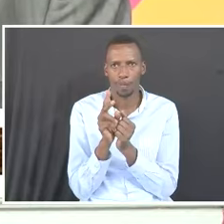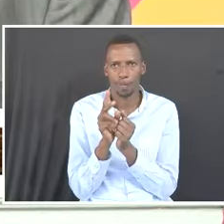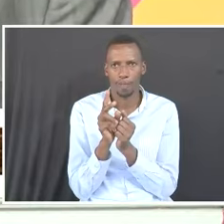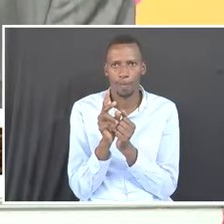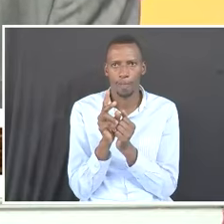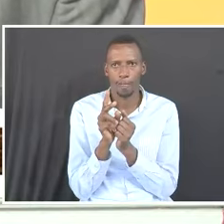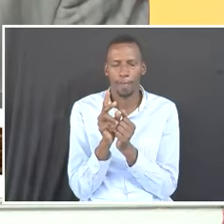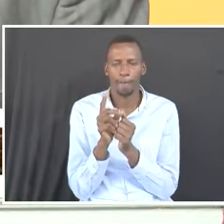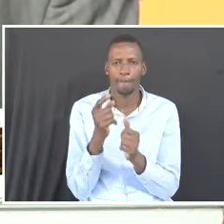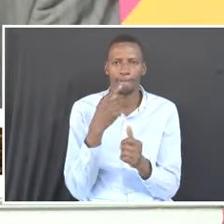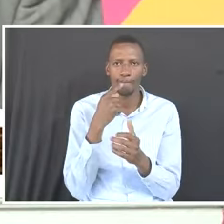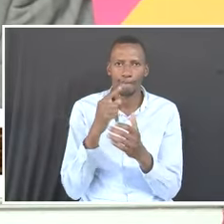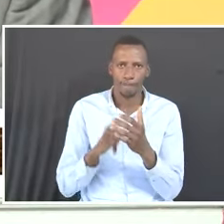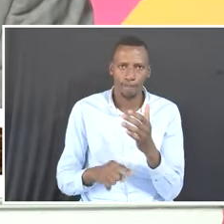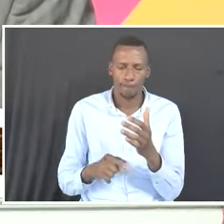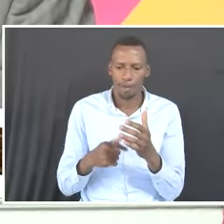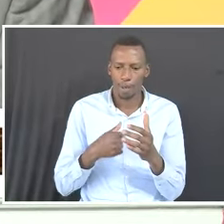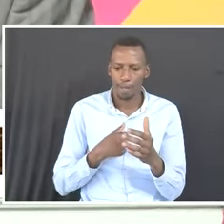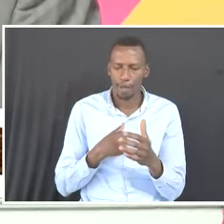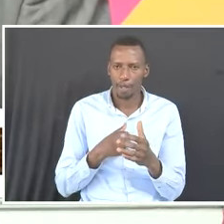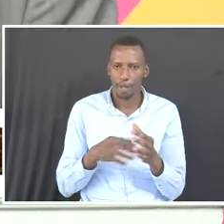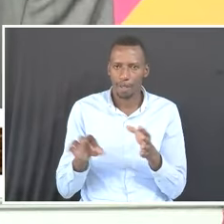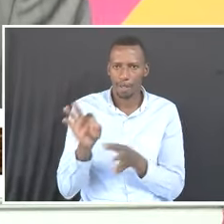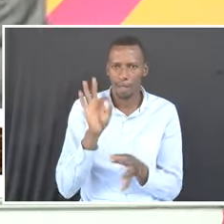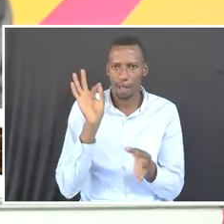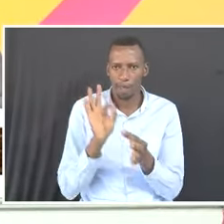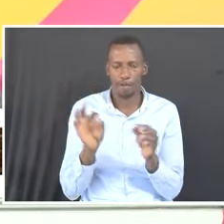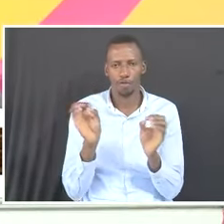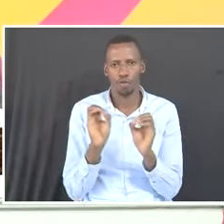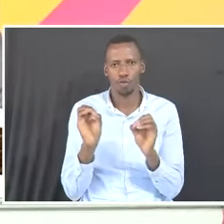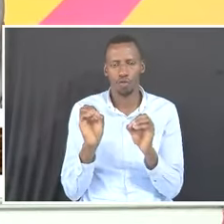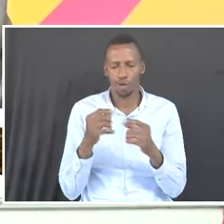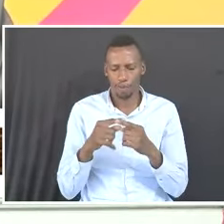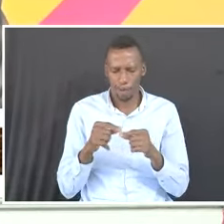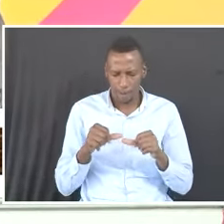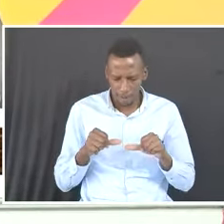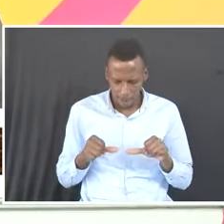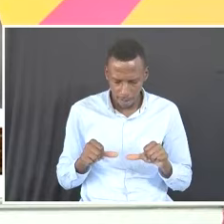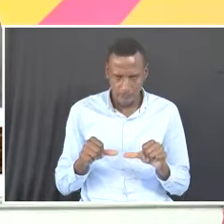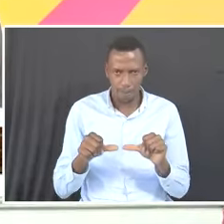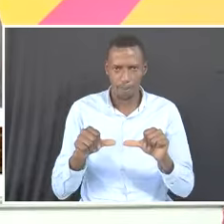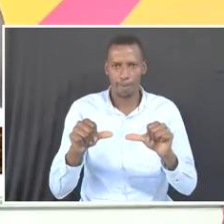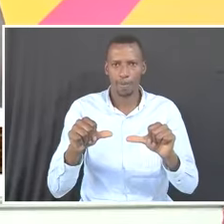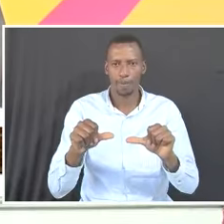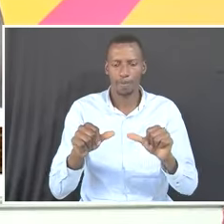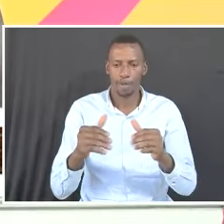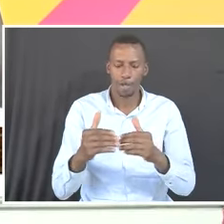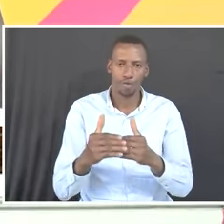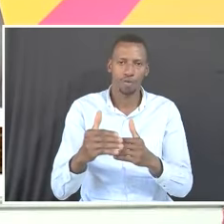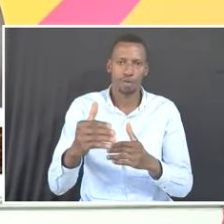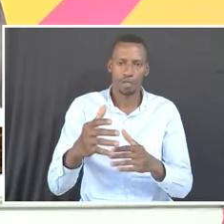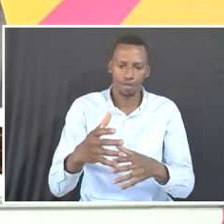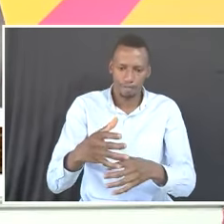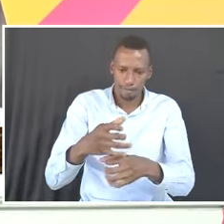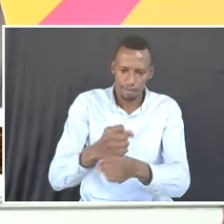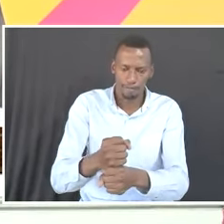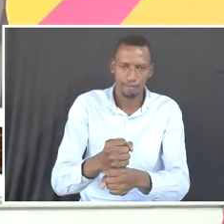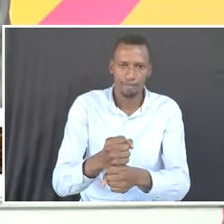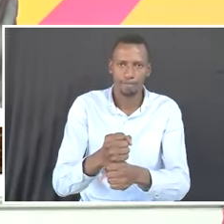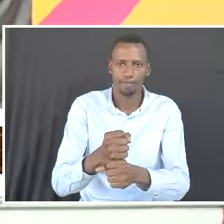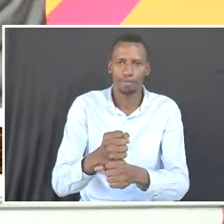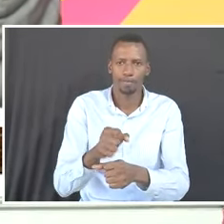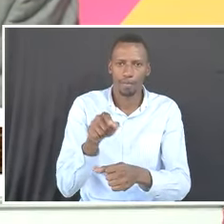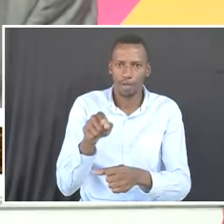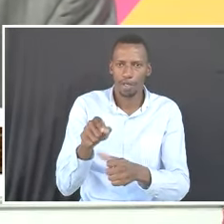attained, or I'm already perfected, but I press on that I may hold of that for which